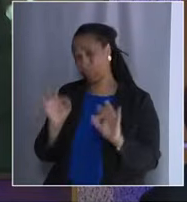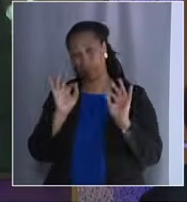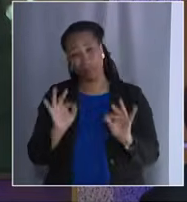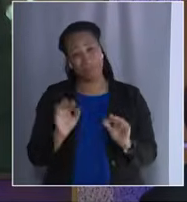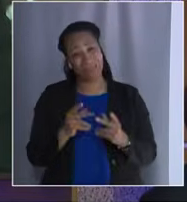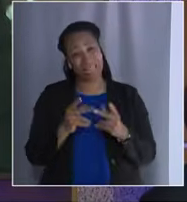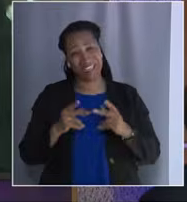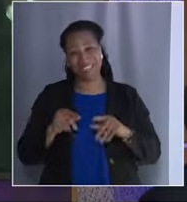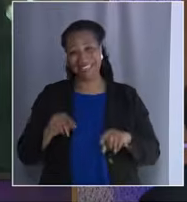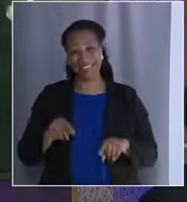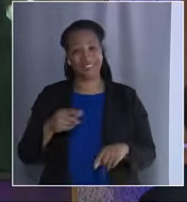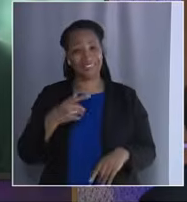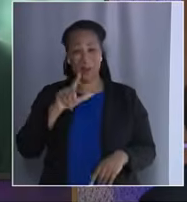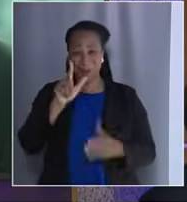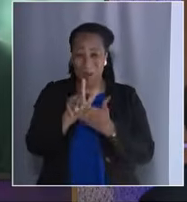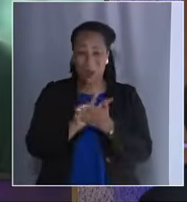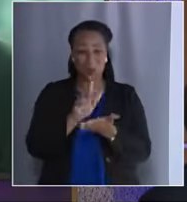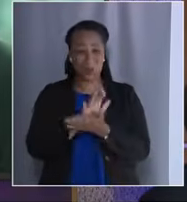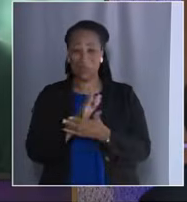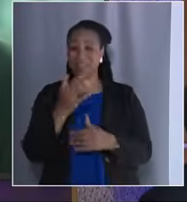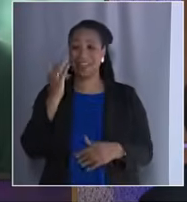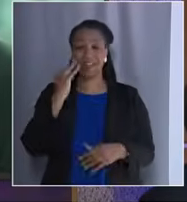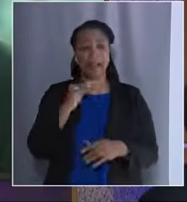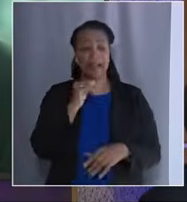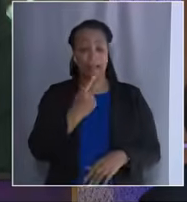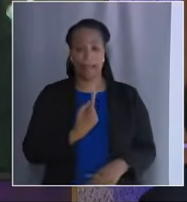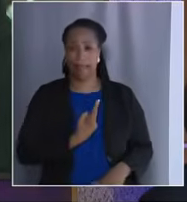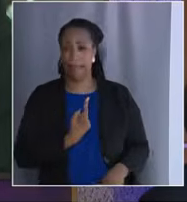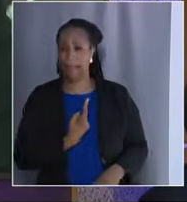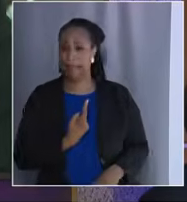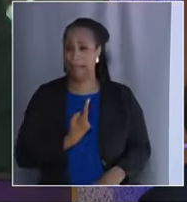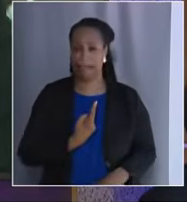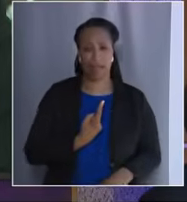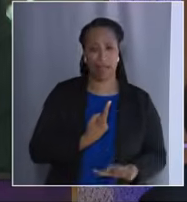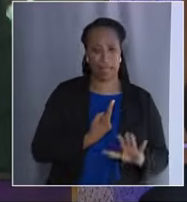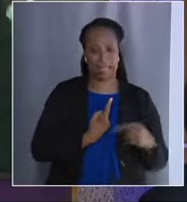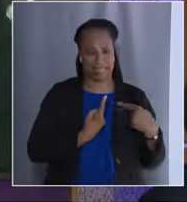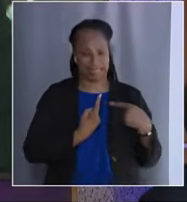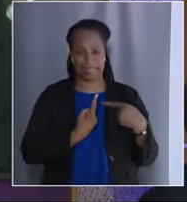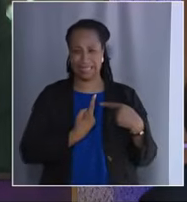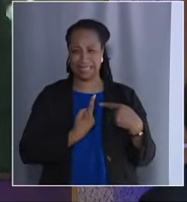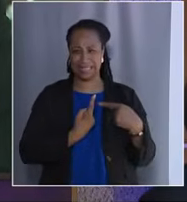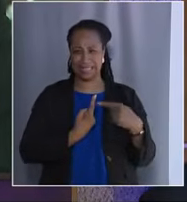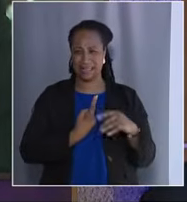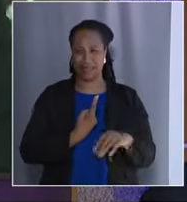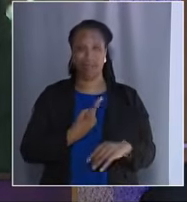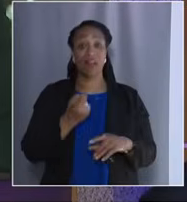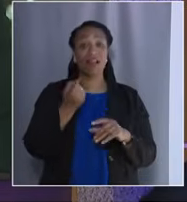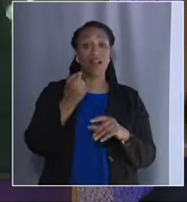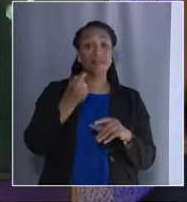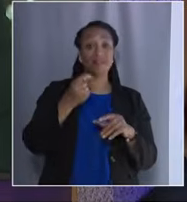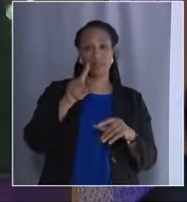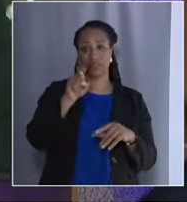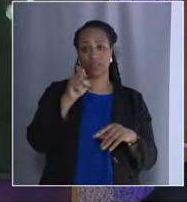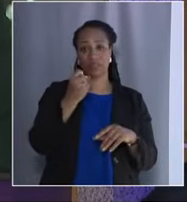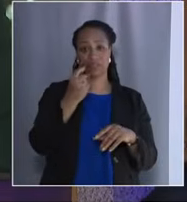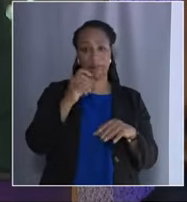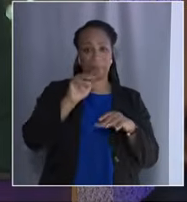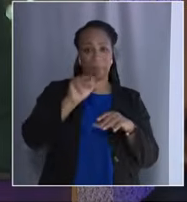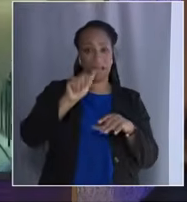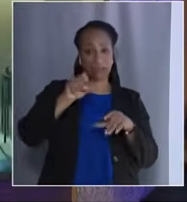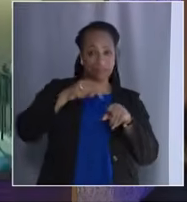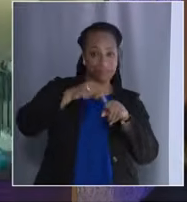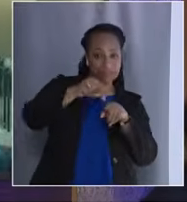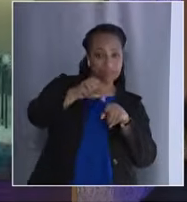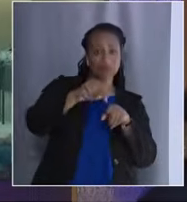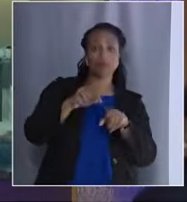was a mild negative. Not just 111 Mass, but the other buildings in the Capitol campus, the co-location of McCourt with law